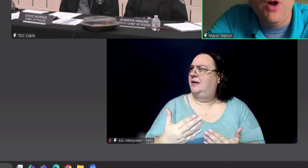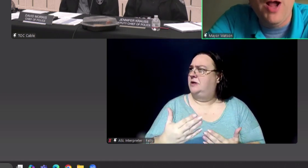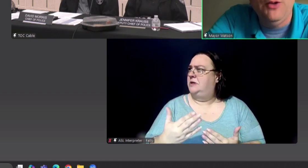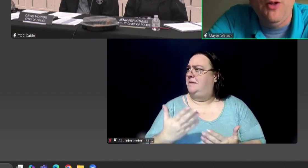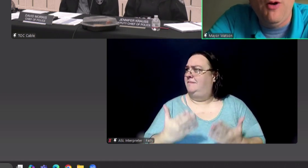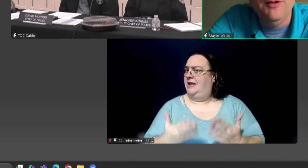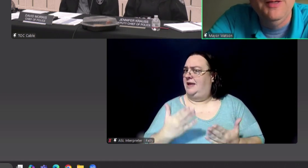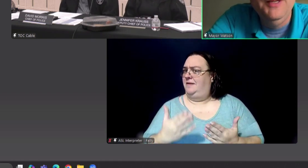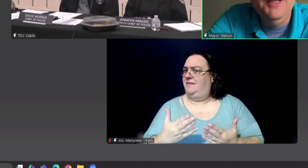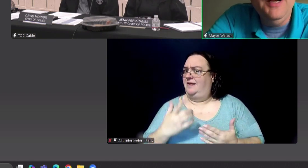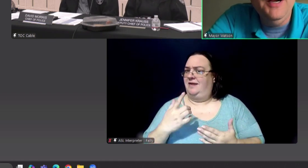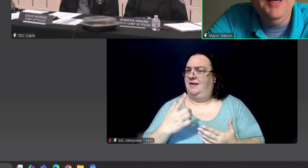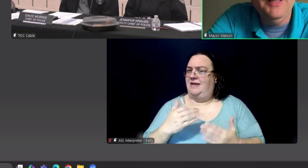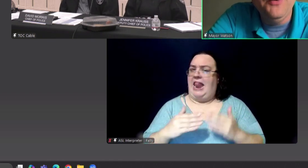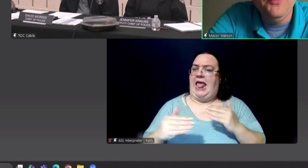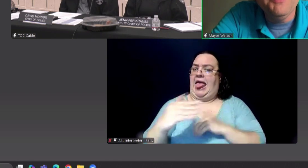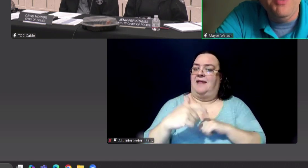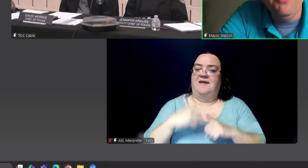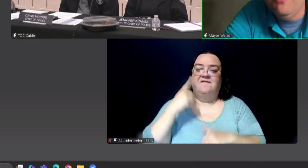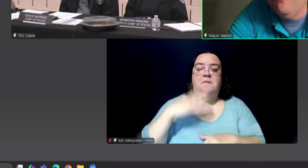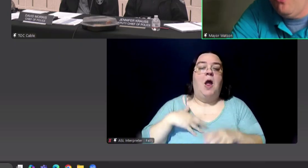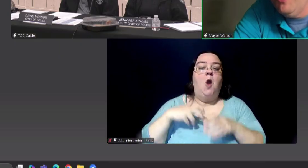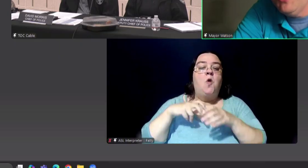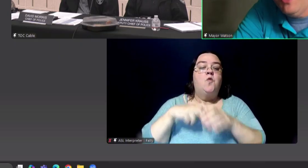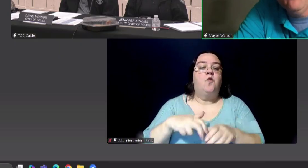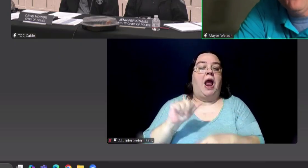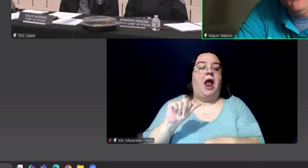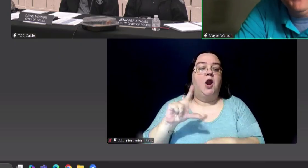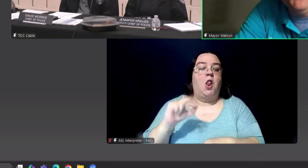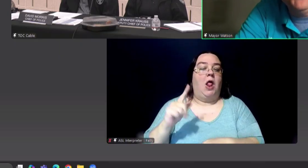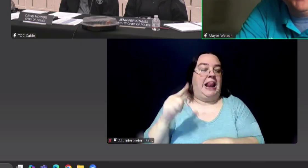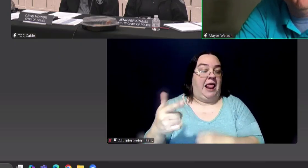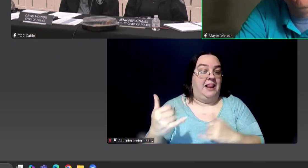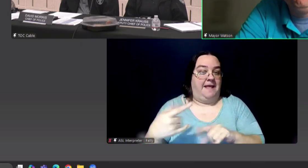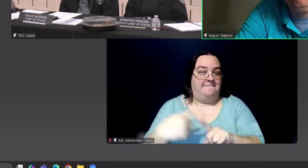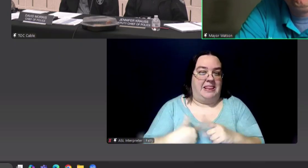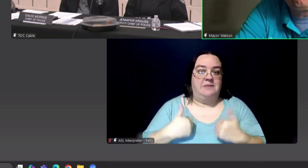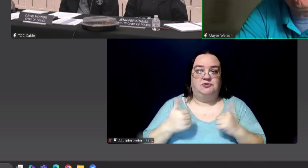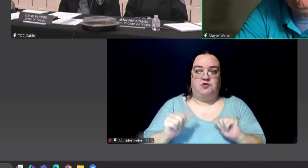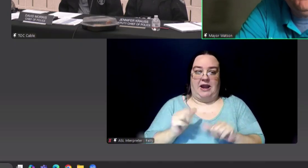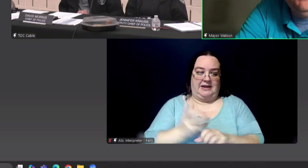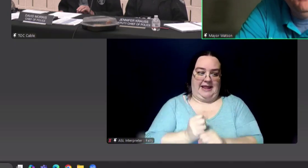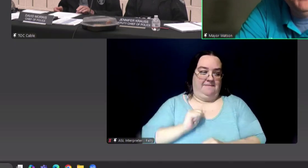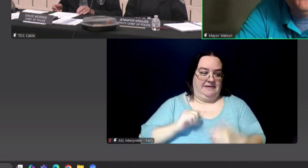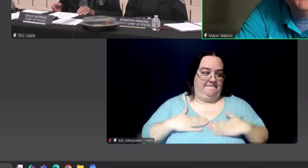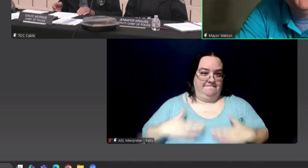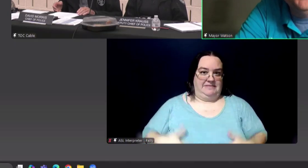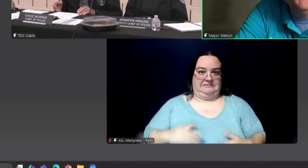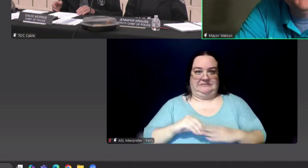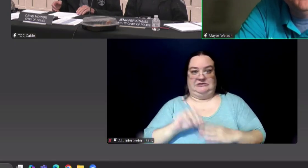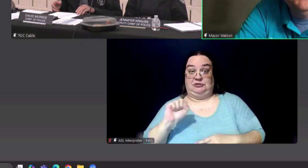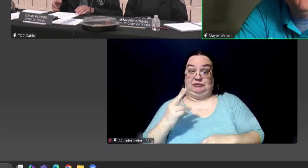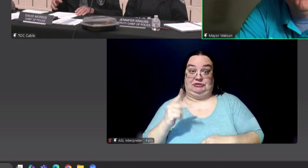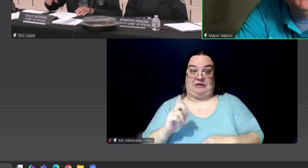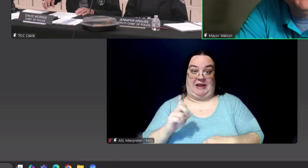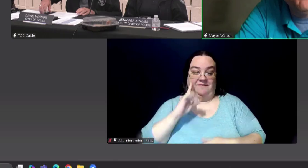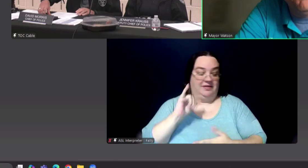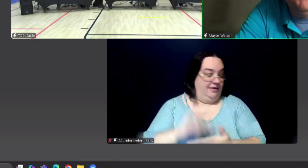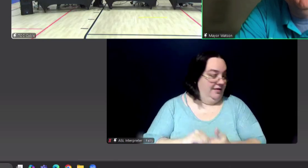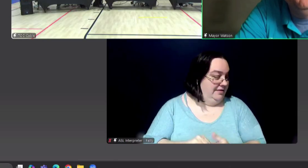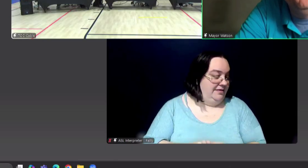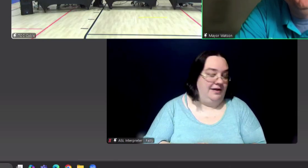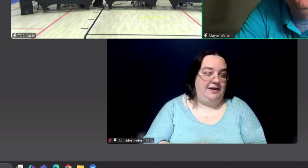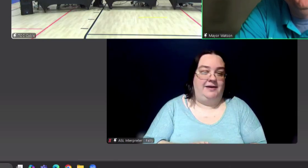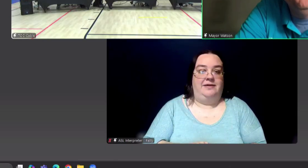my ride-along later this month, for which I am trying to get into shape. Any questions for the police